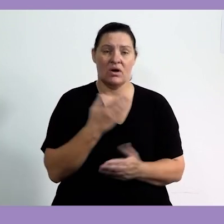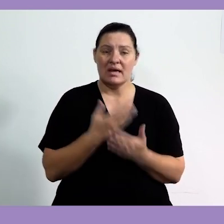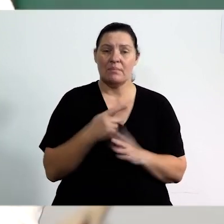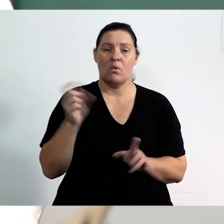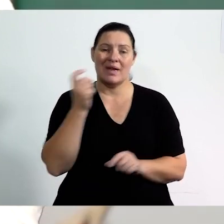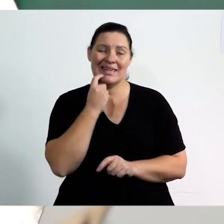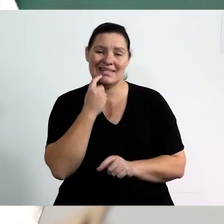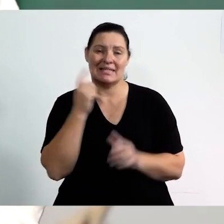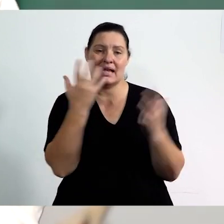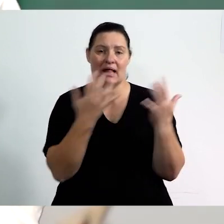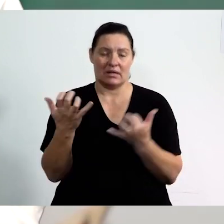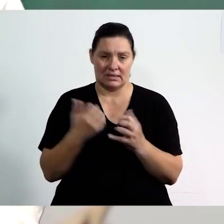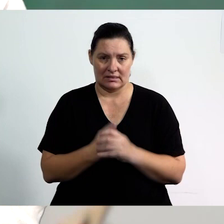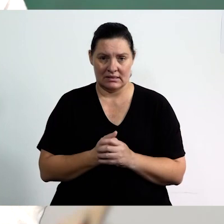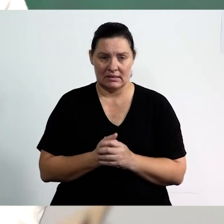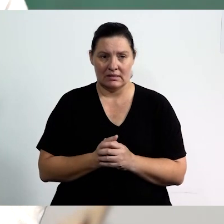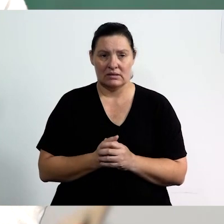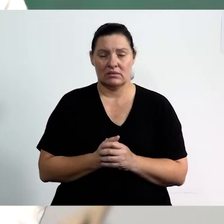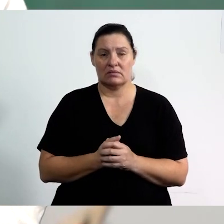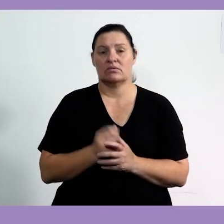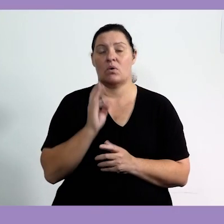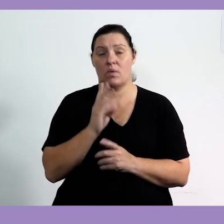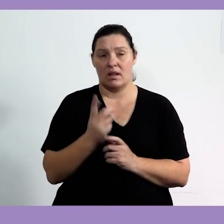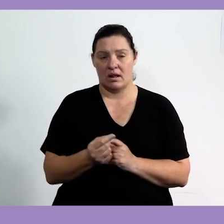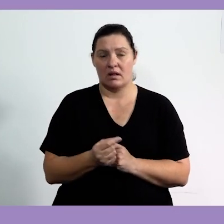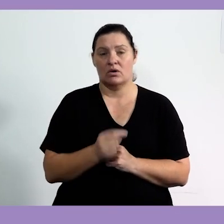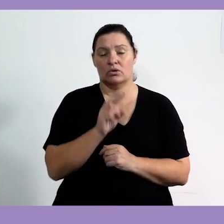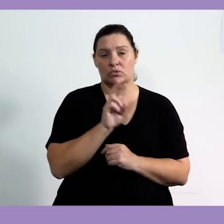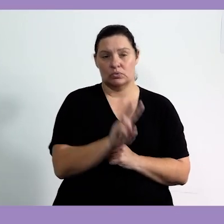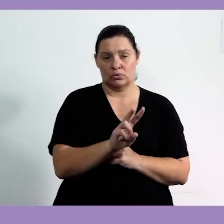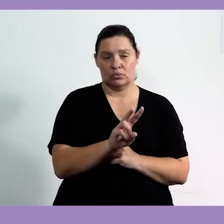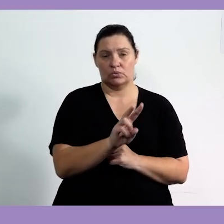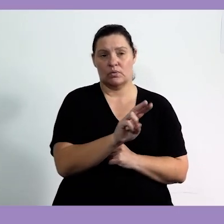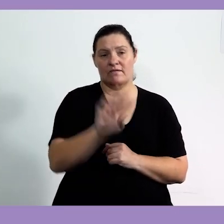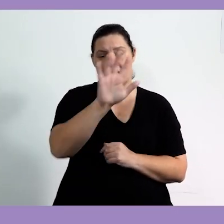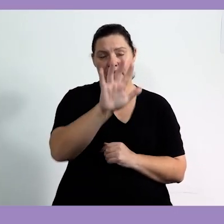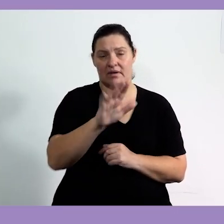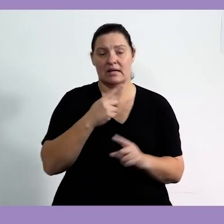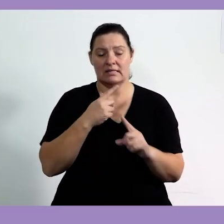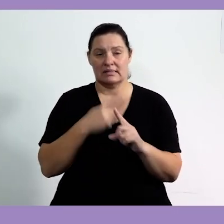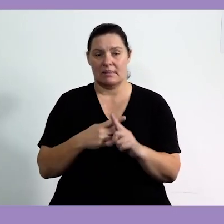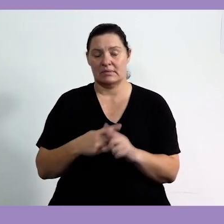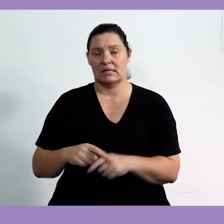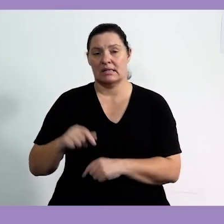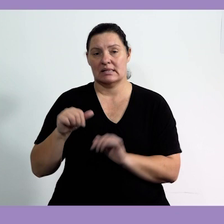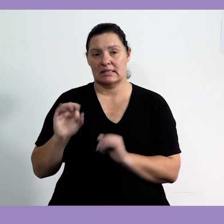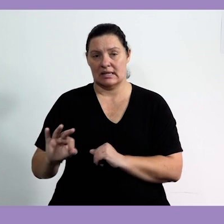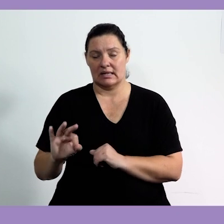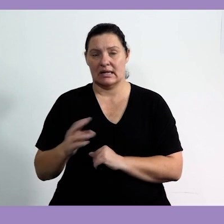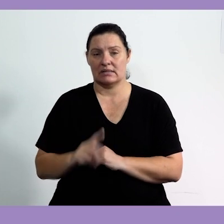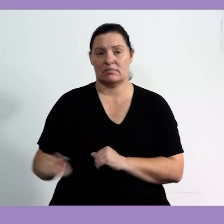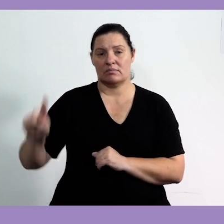so that it can be easier for you to calculate. So this is going to be 2 to the exponent 5 multiplied